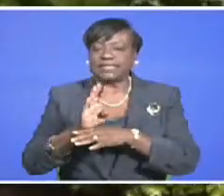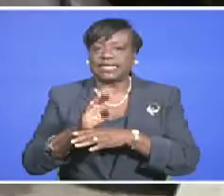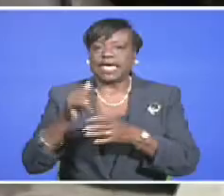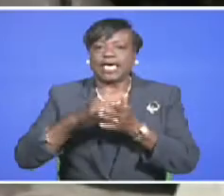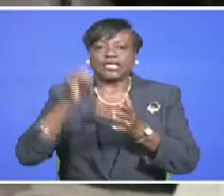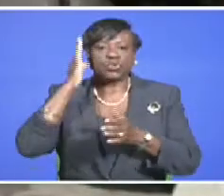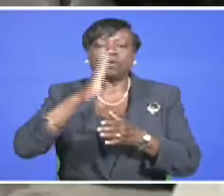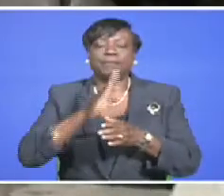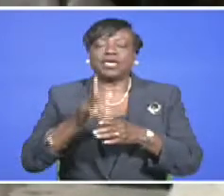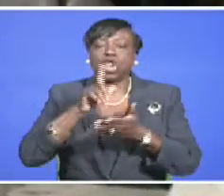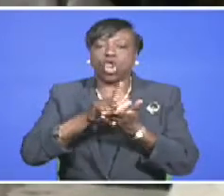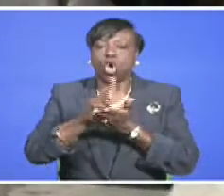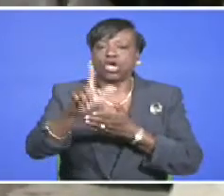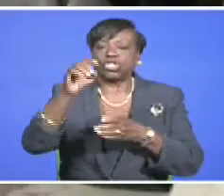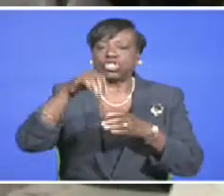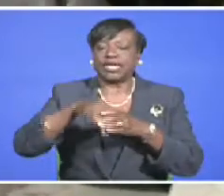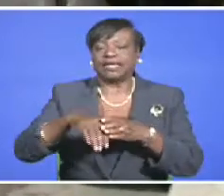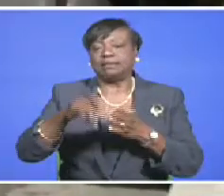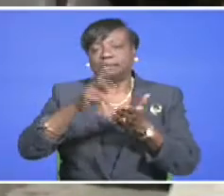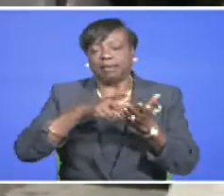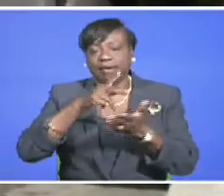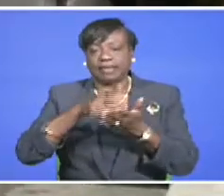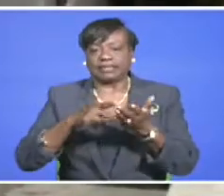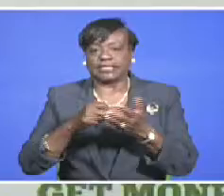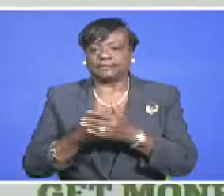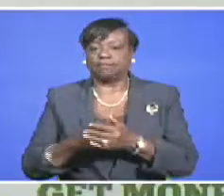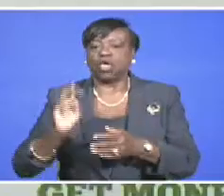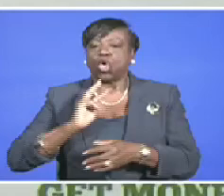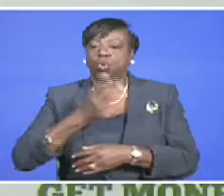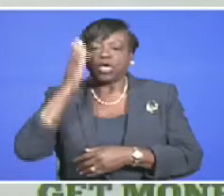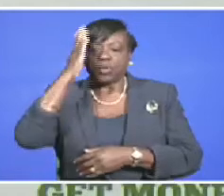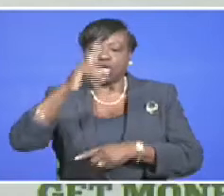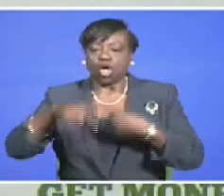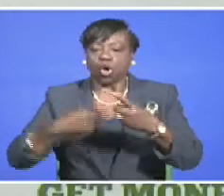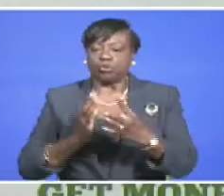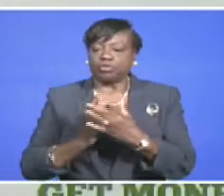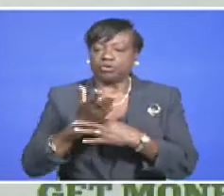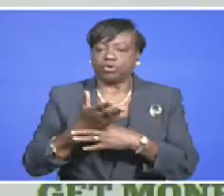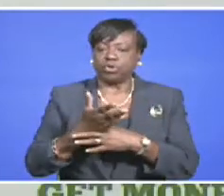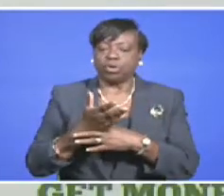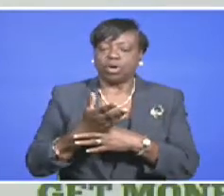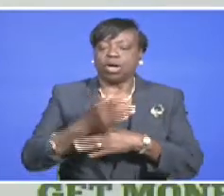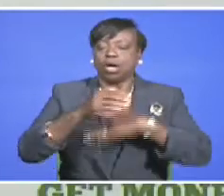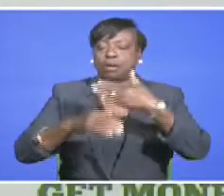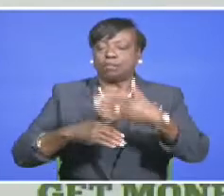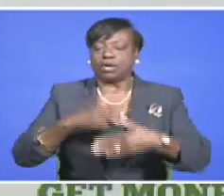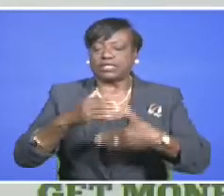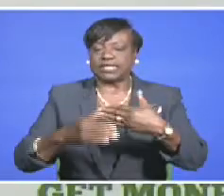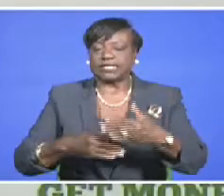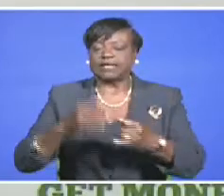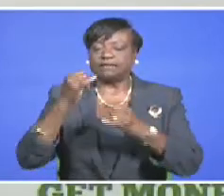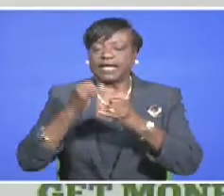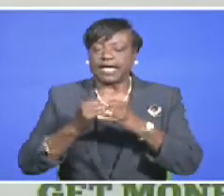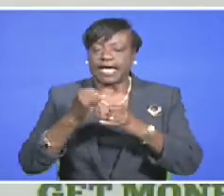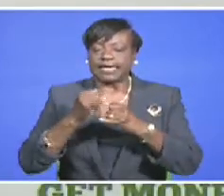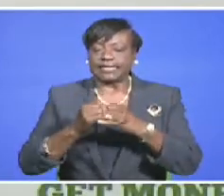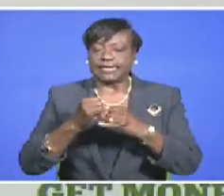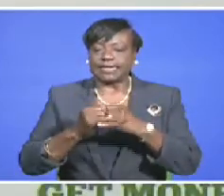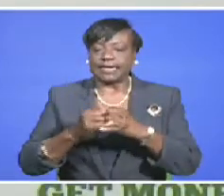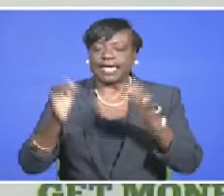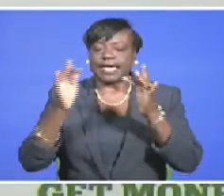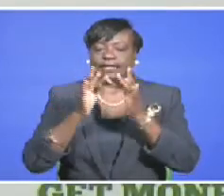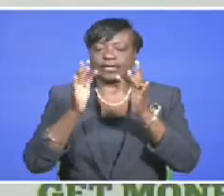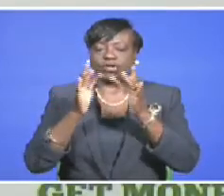stages, Rowell reveals the plan moving forward. We will go through a proper process of identifying a